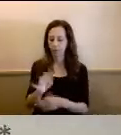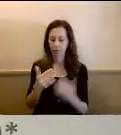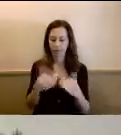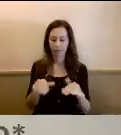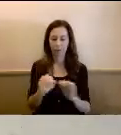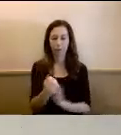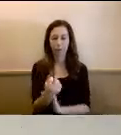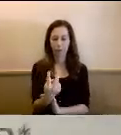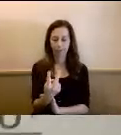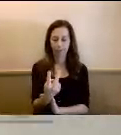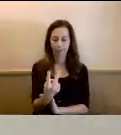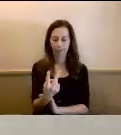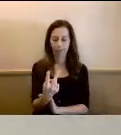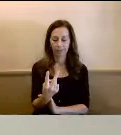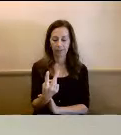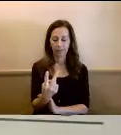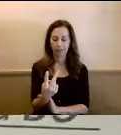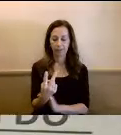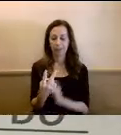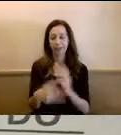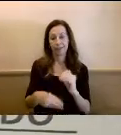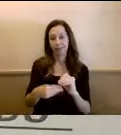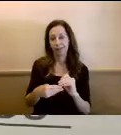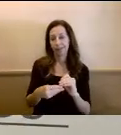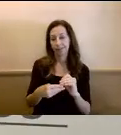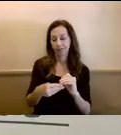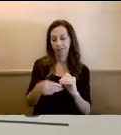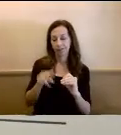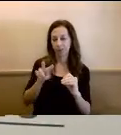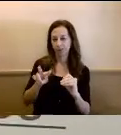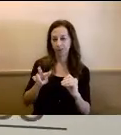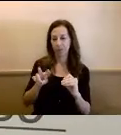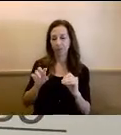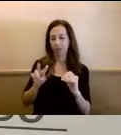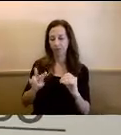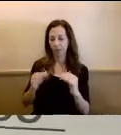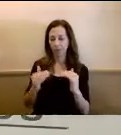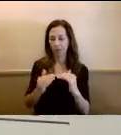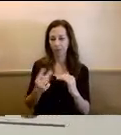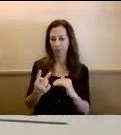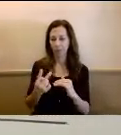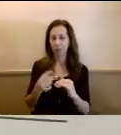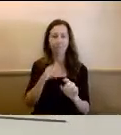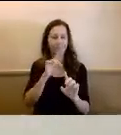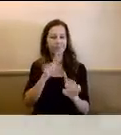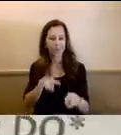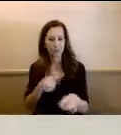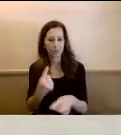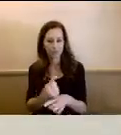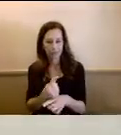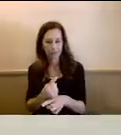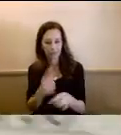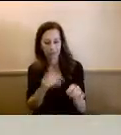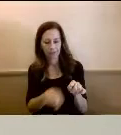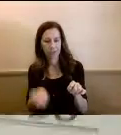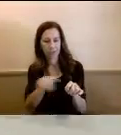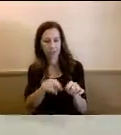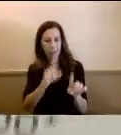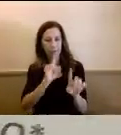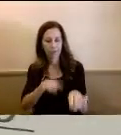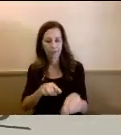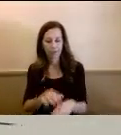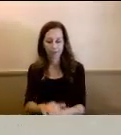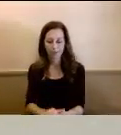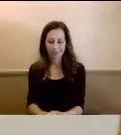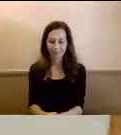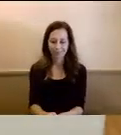divided by 12 equals 2. 2 equals 2. We know this is correct. Circle your answer.